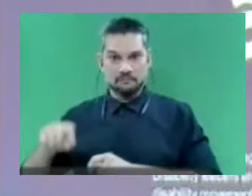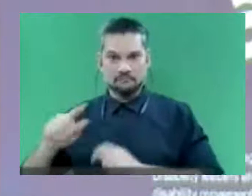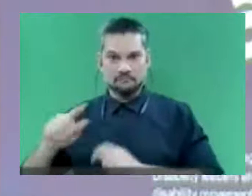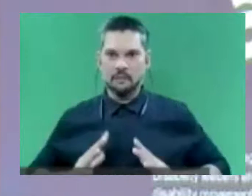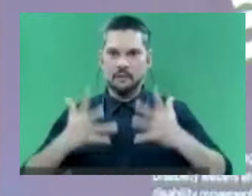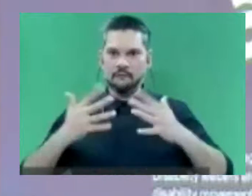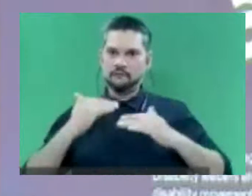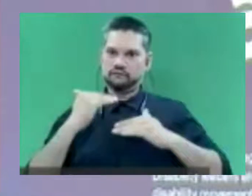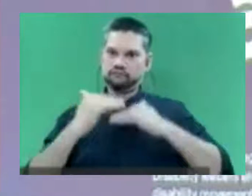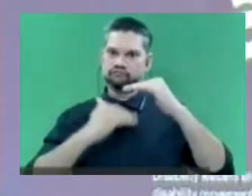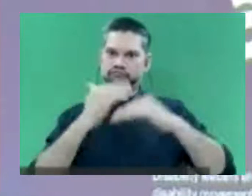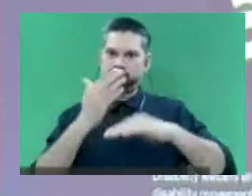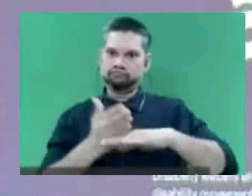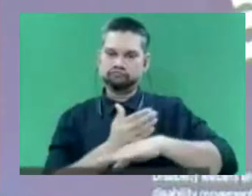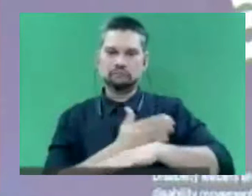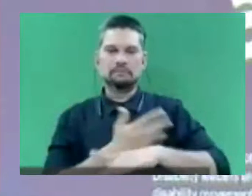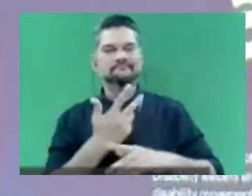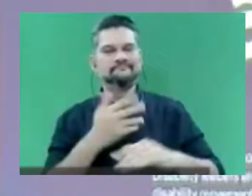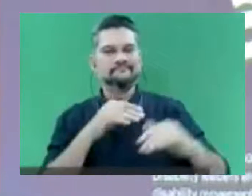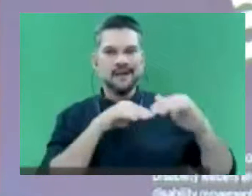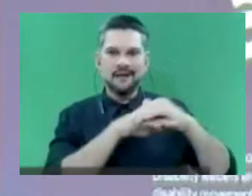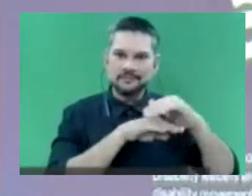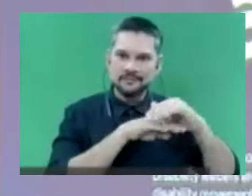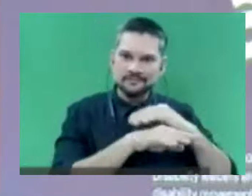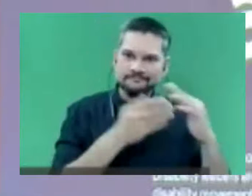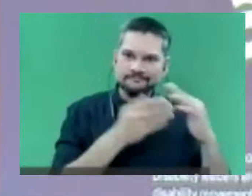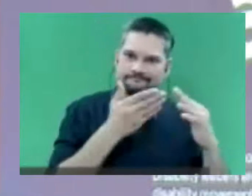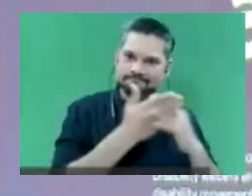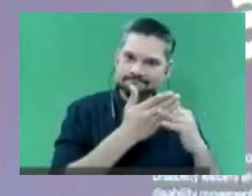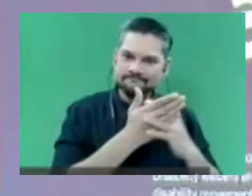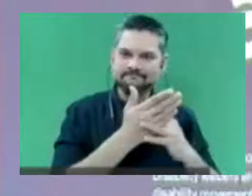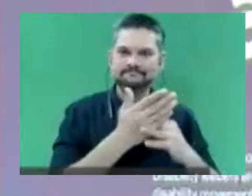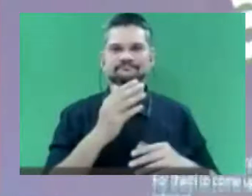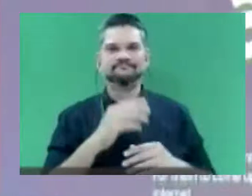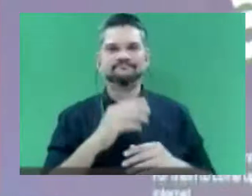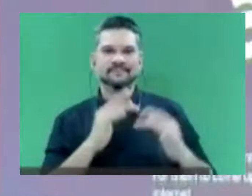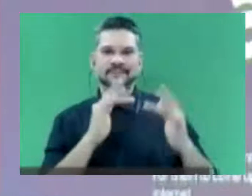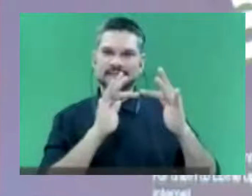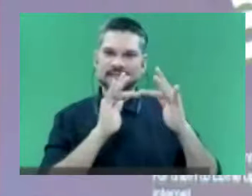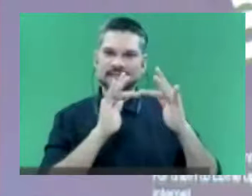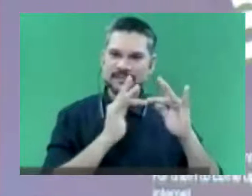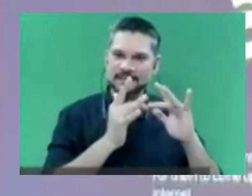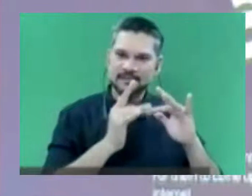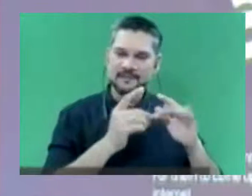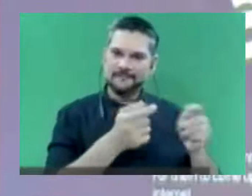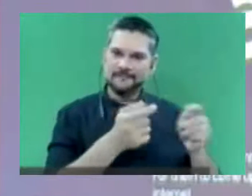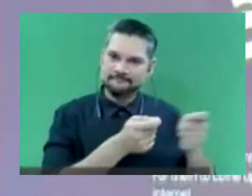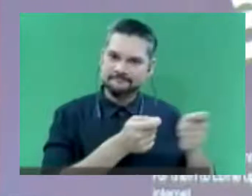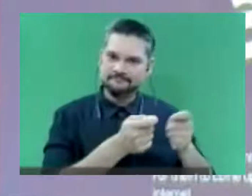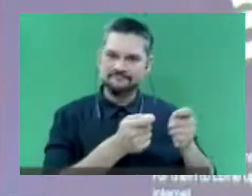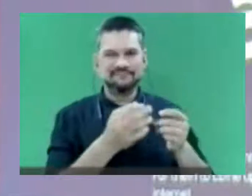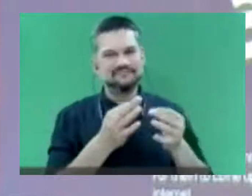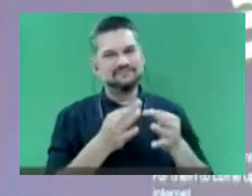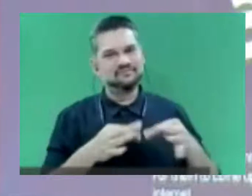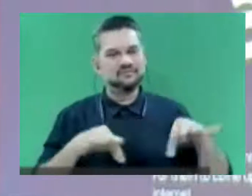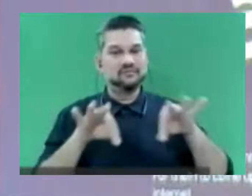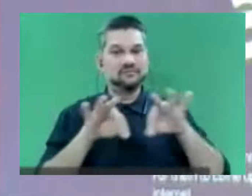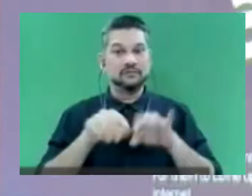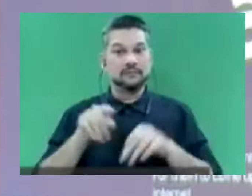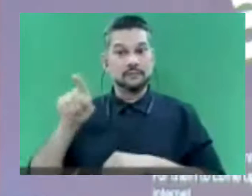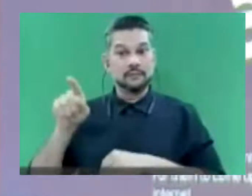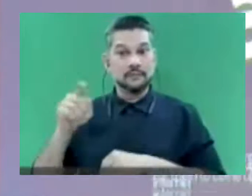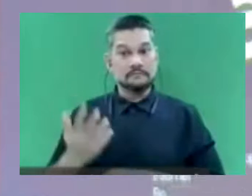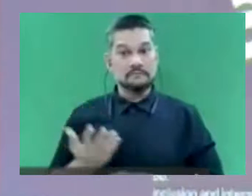internet governance is important, where we met in Dhaka, Bangladesh, and we did the training.